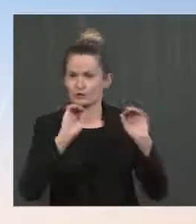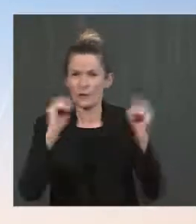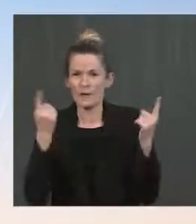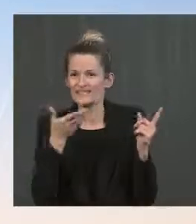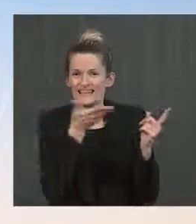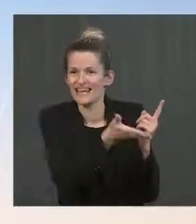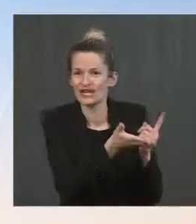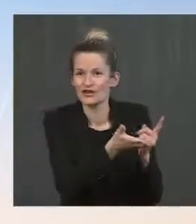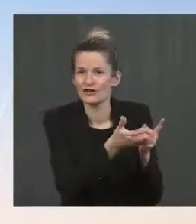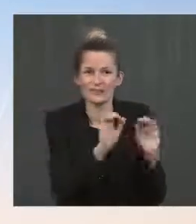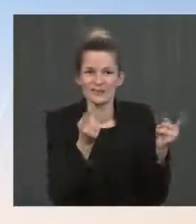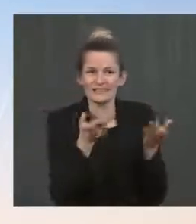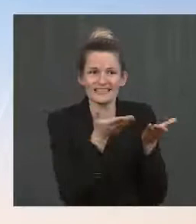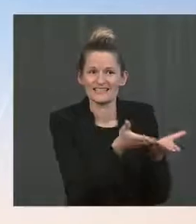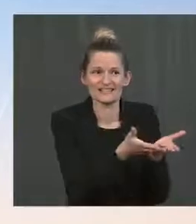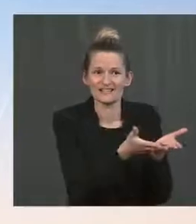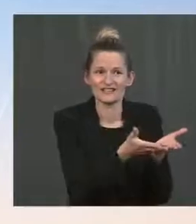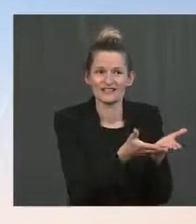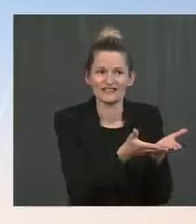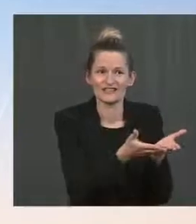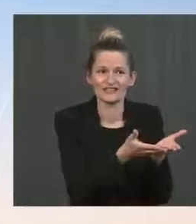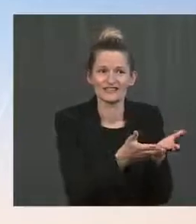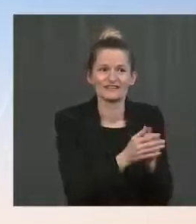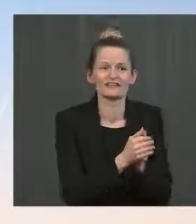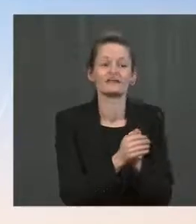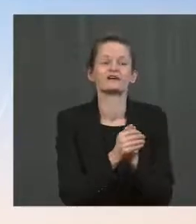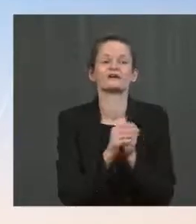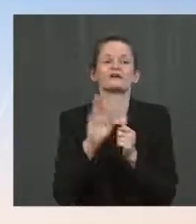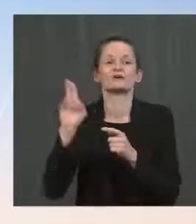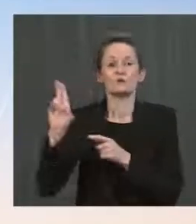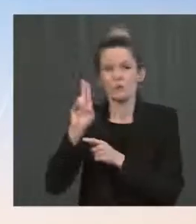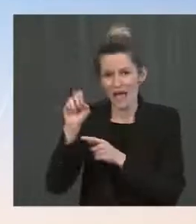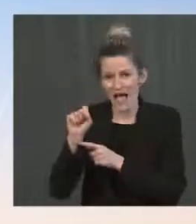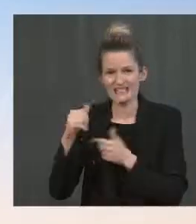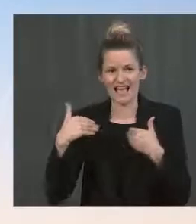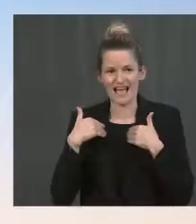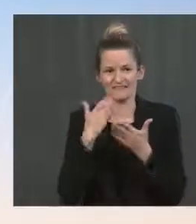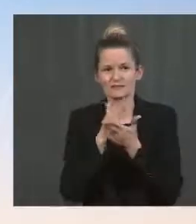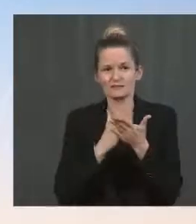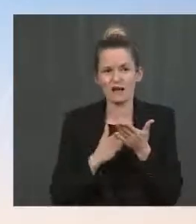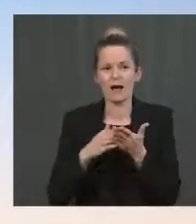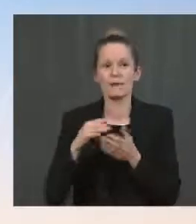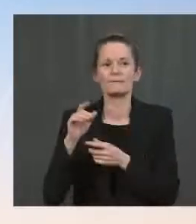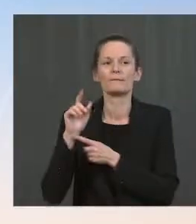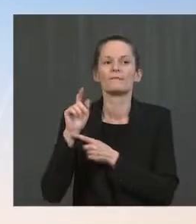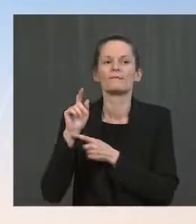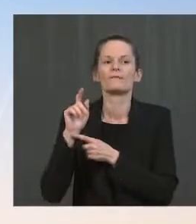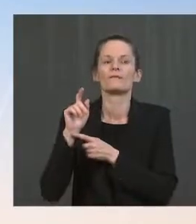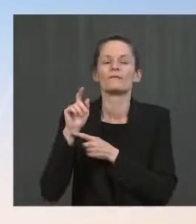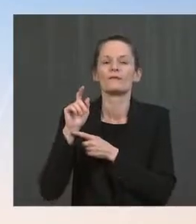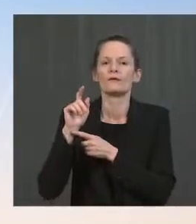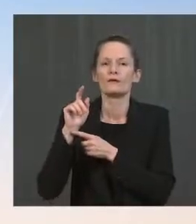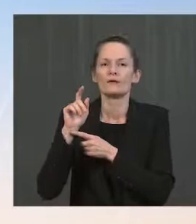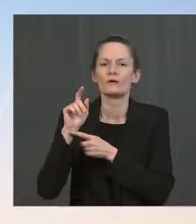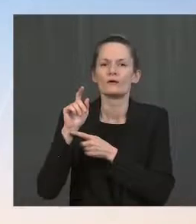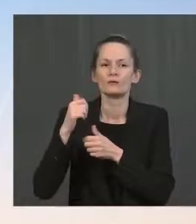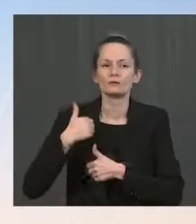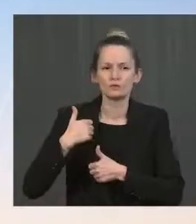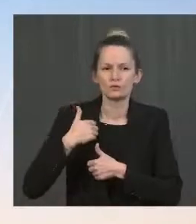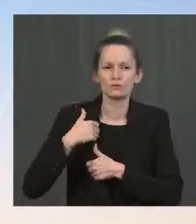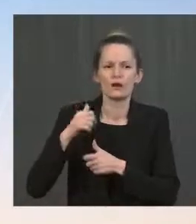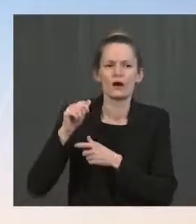in Qatar, right, as you know, our Secretary of State has been on the ground in Qatar, is negotiating and having discussions as we speak